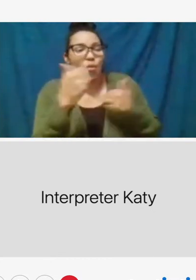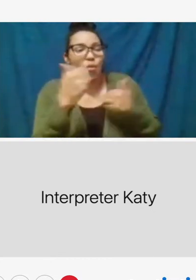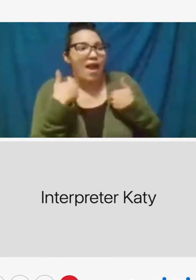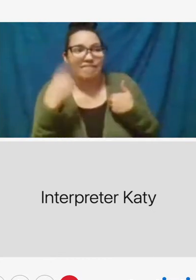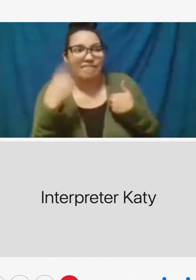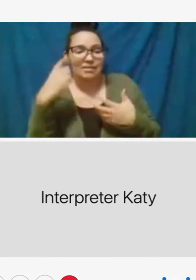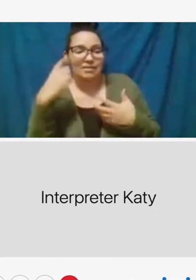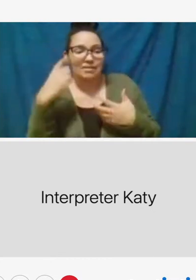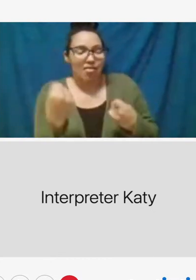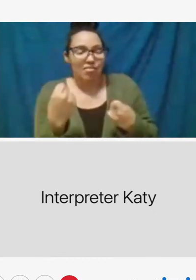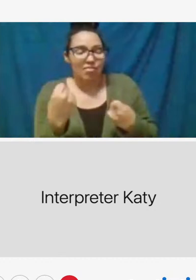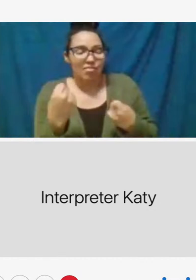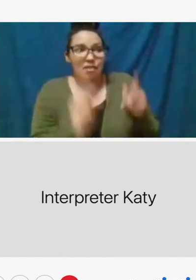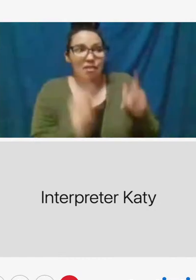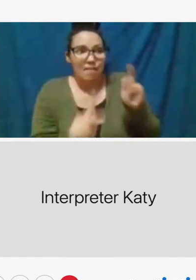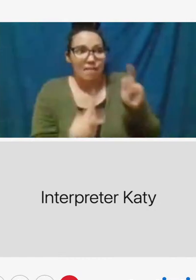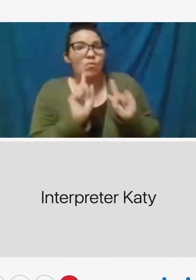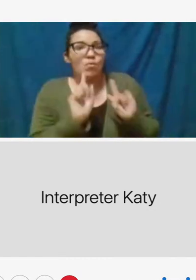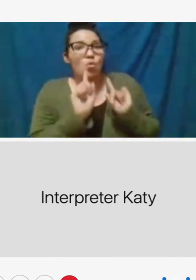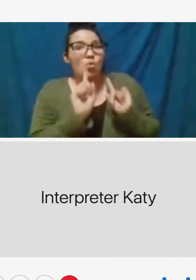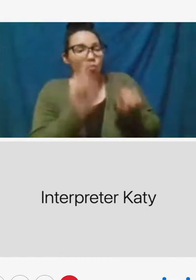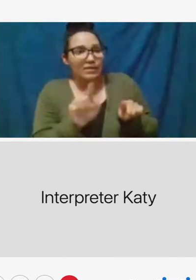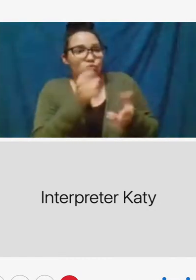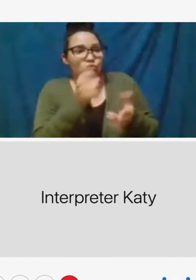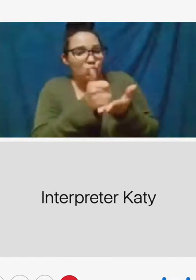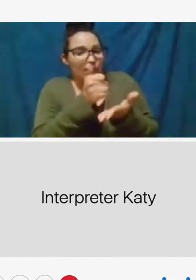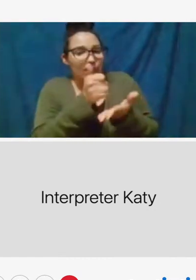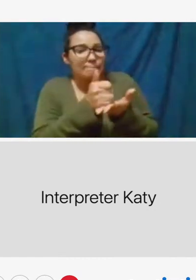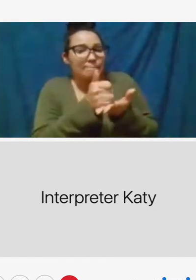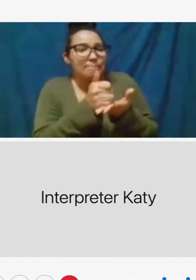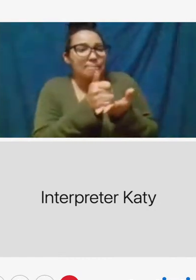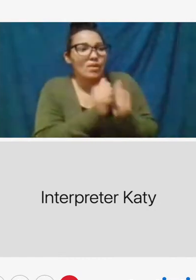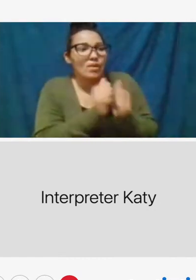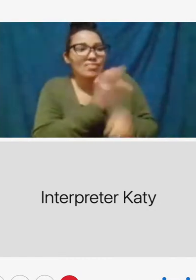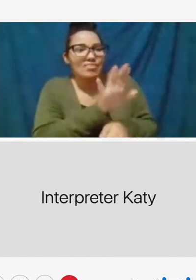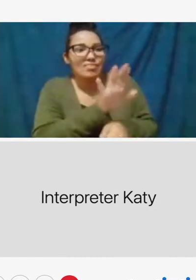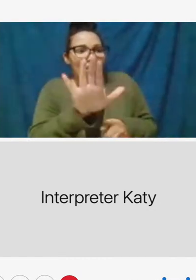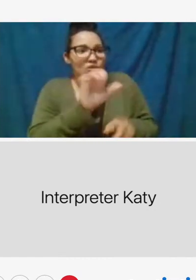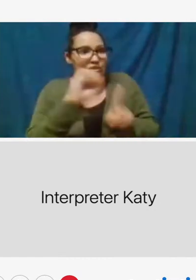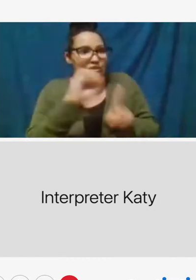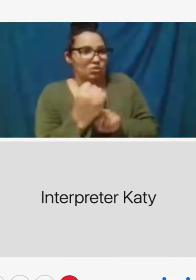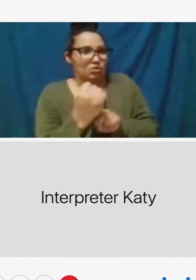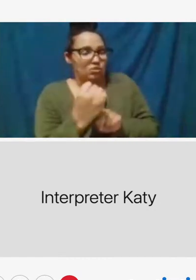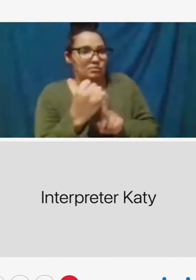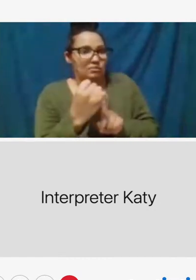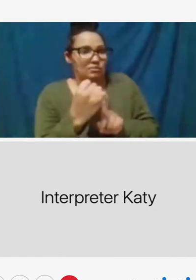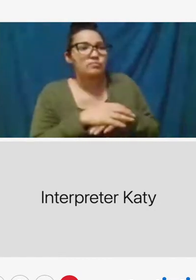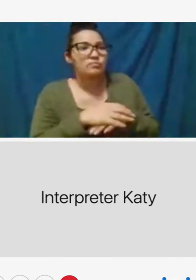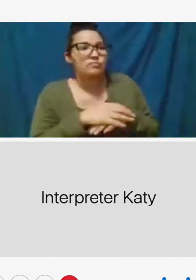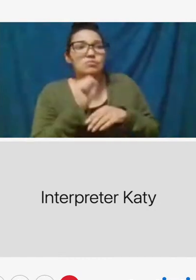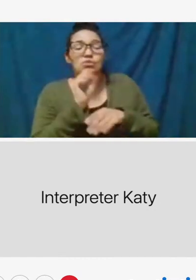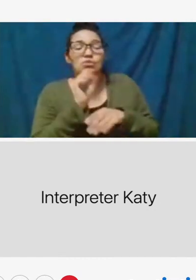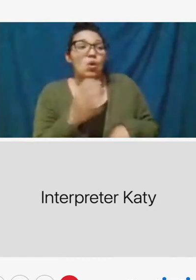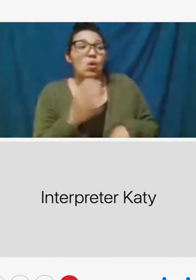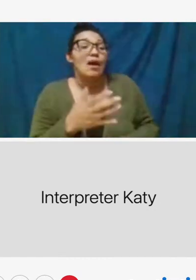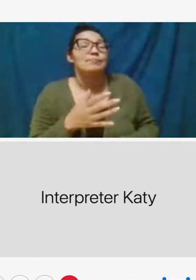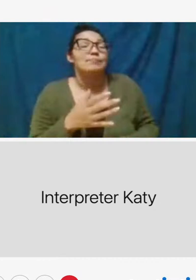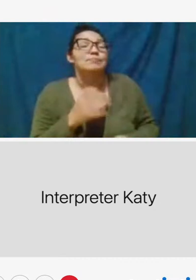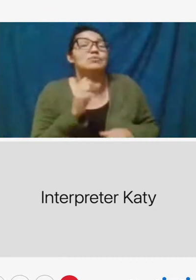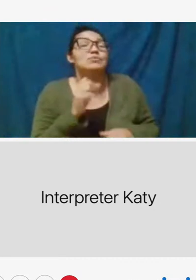people went over there to help with their situation so so I am so so